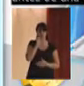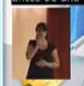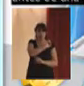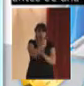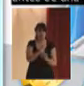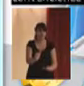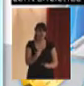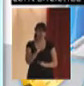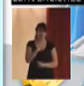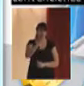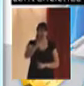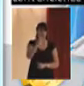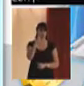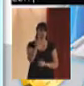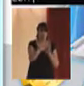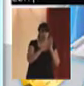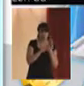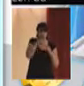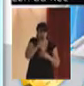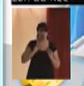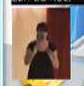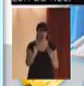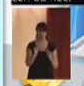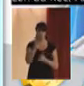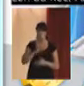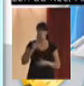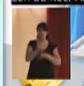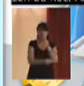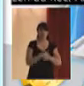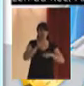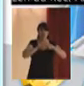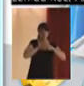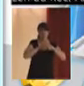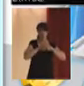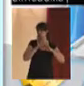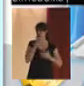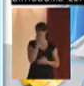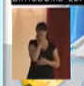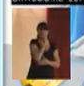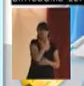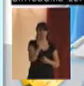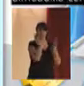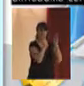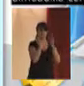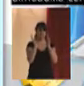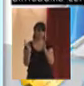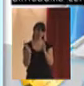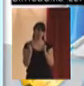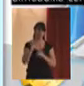putting anything. And then they have also ad hoc. So, for instance, someone could be using